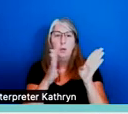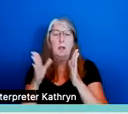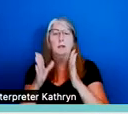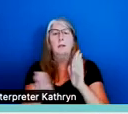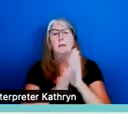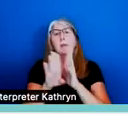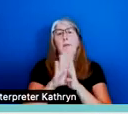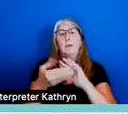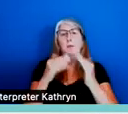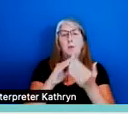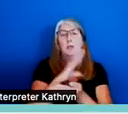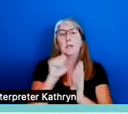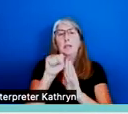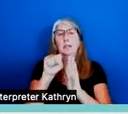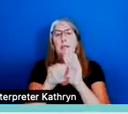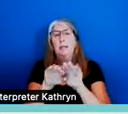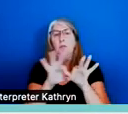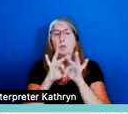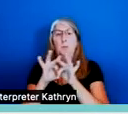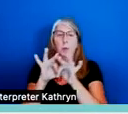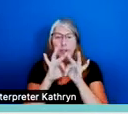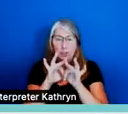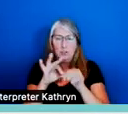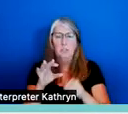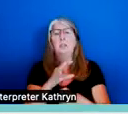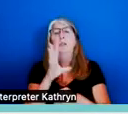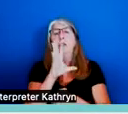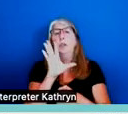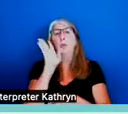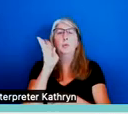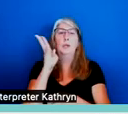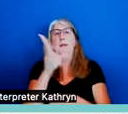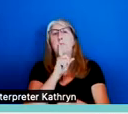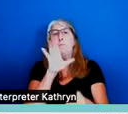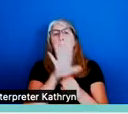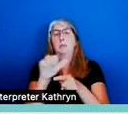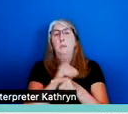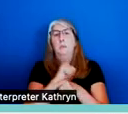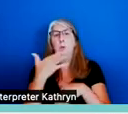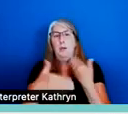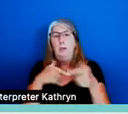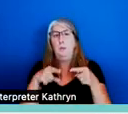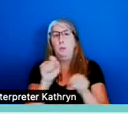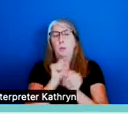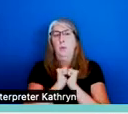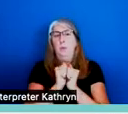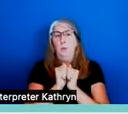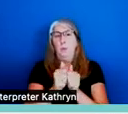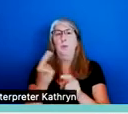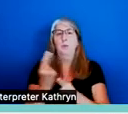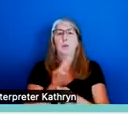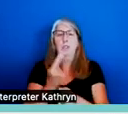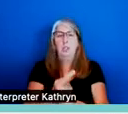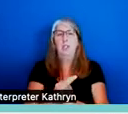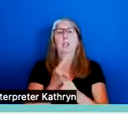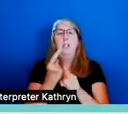developing community and state-level collaborations, and creating promising practices when working with traditionally